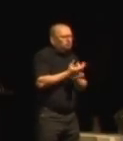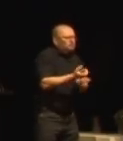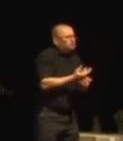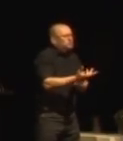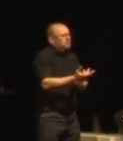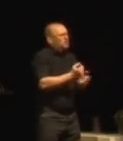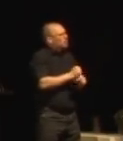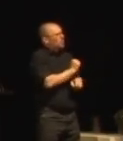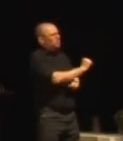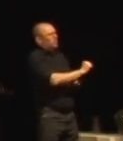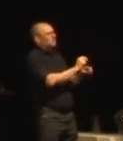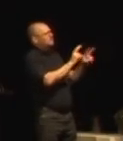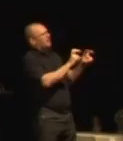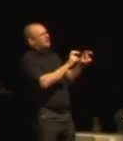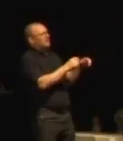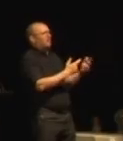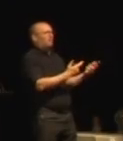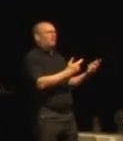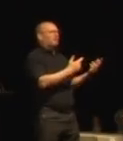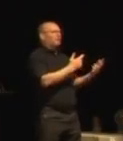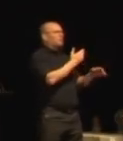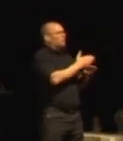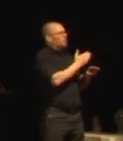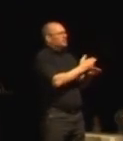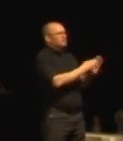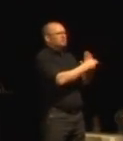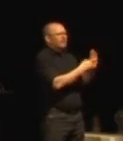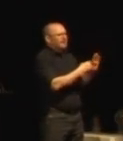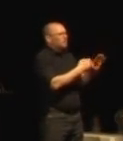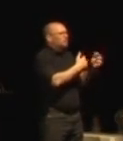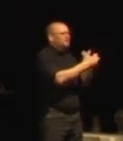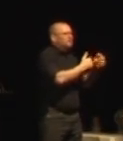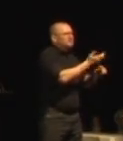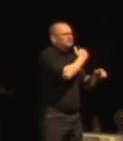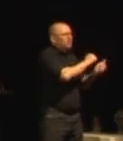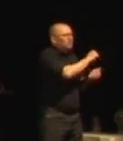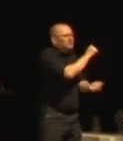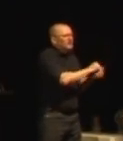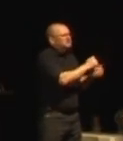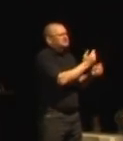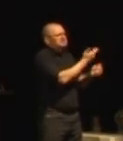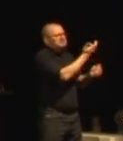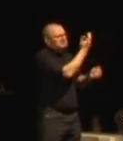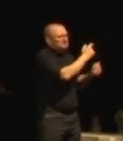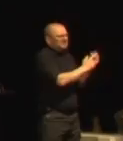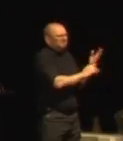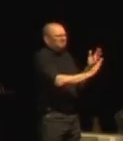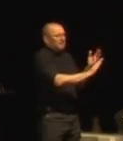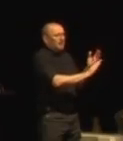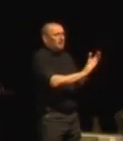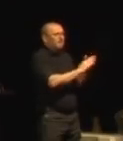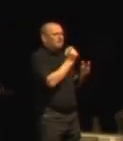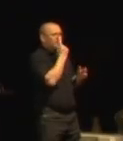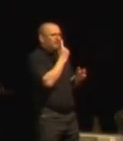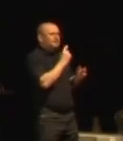company you work for, or the university you graduated from. I now see that meritocracy has a ton of bias baked